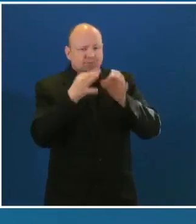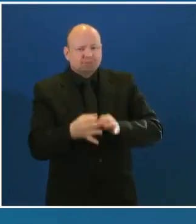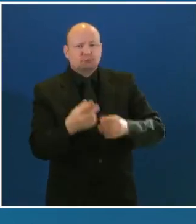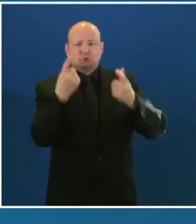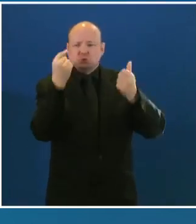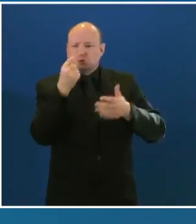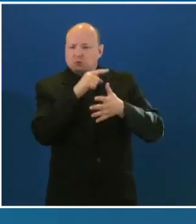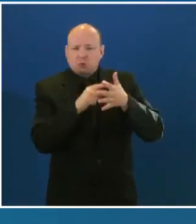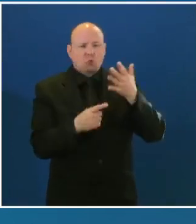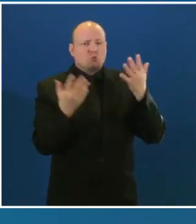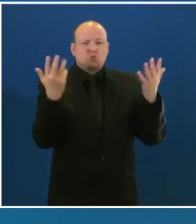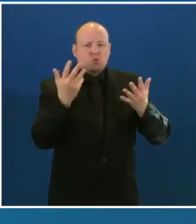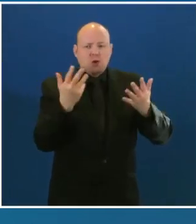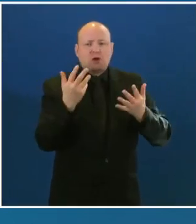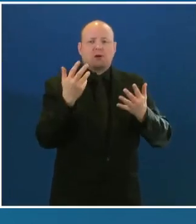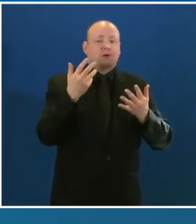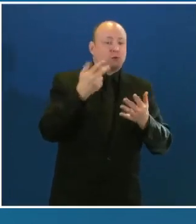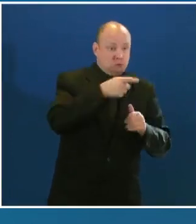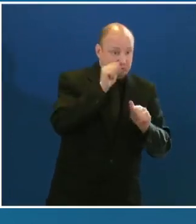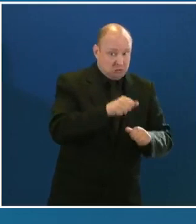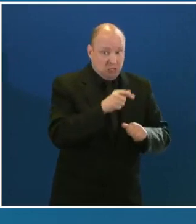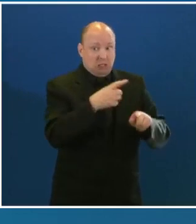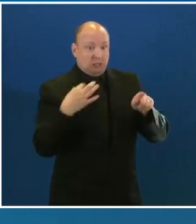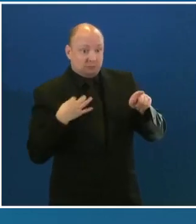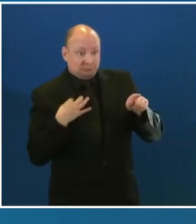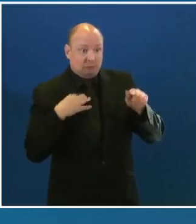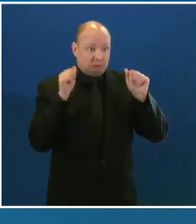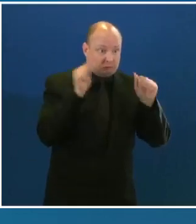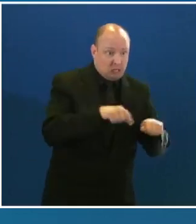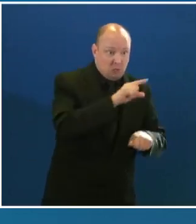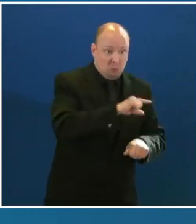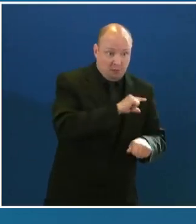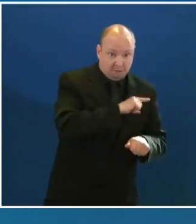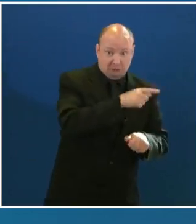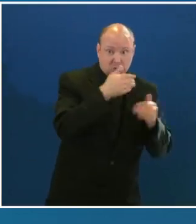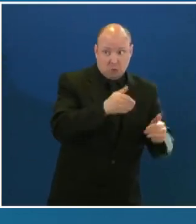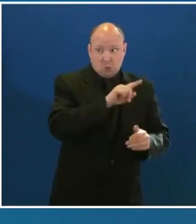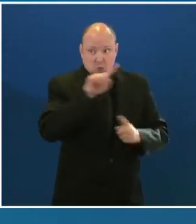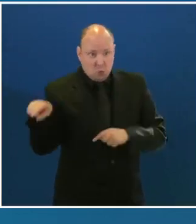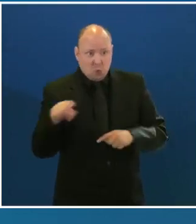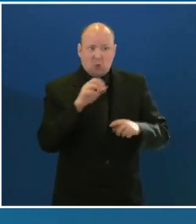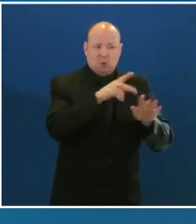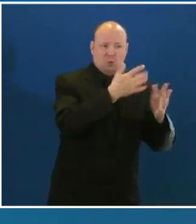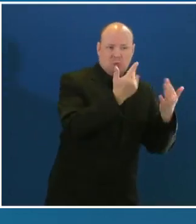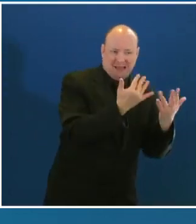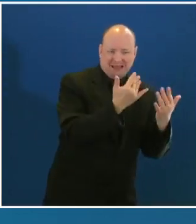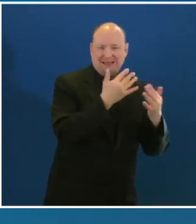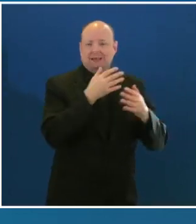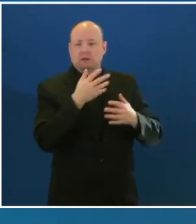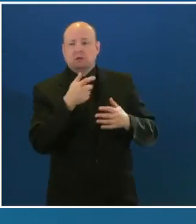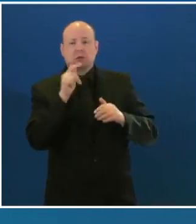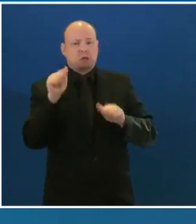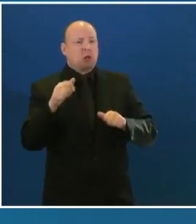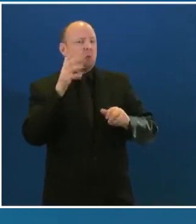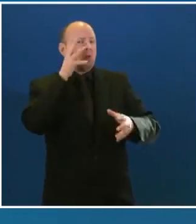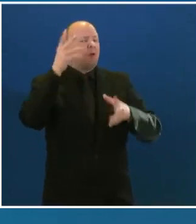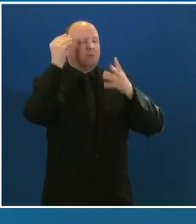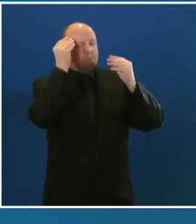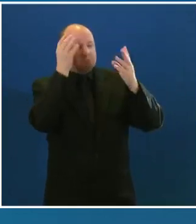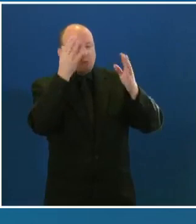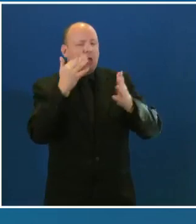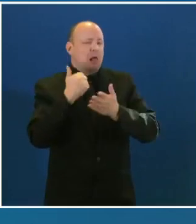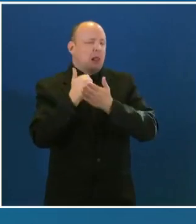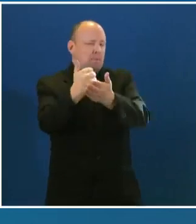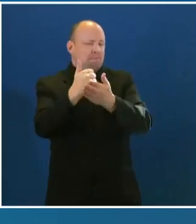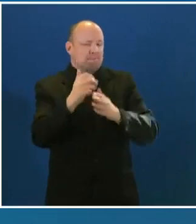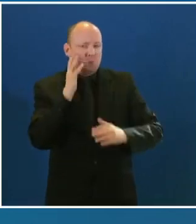determine vaccine eligibility and options for scheduling vaccine appointments. I'll be giving that number in just a